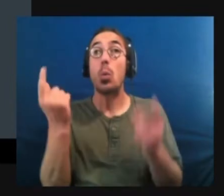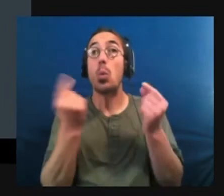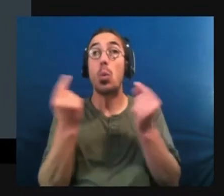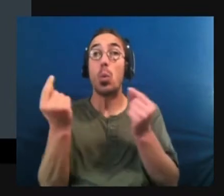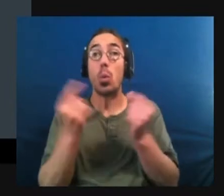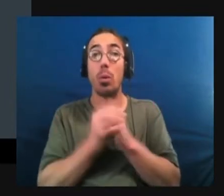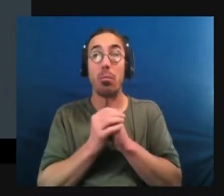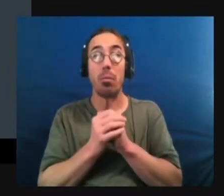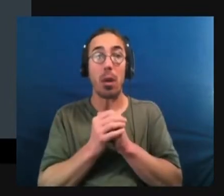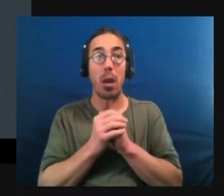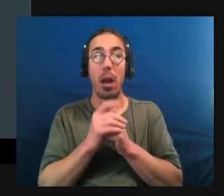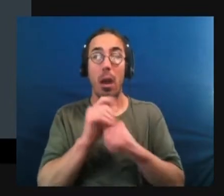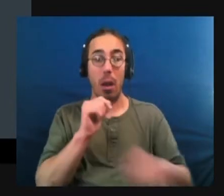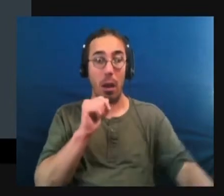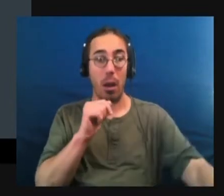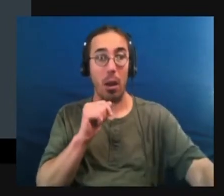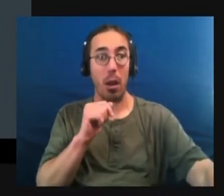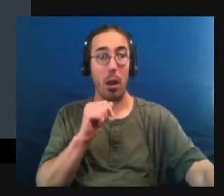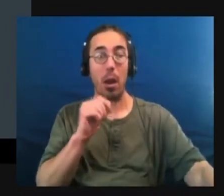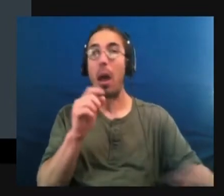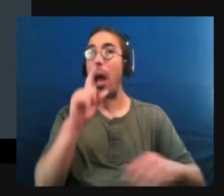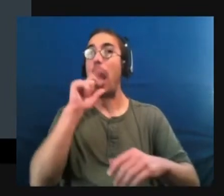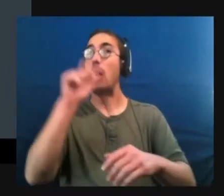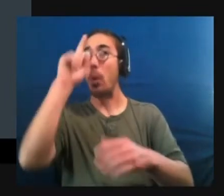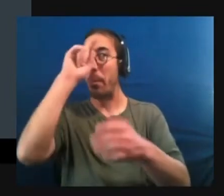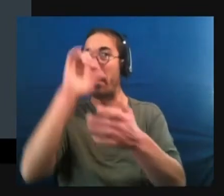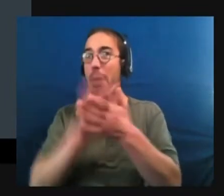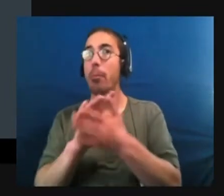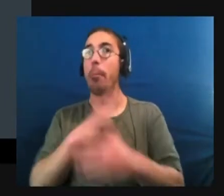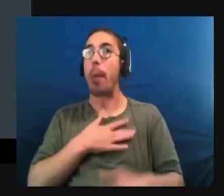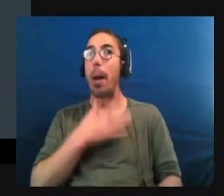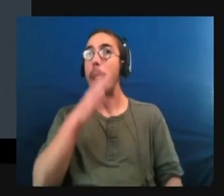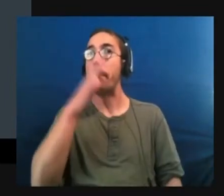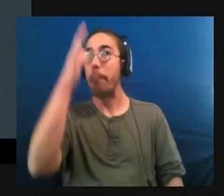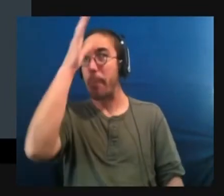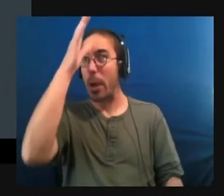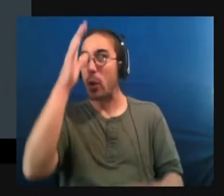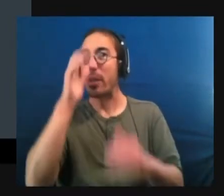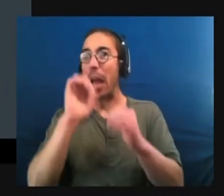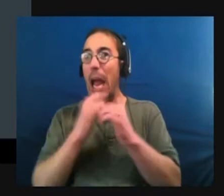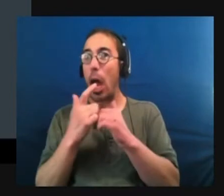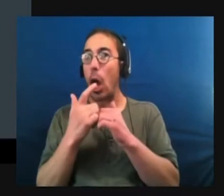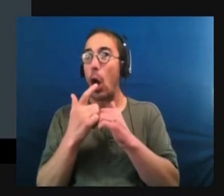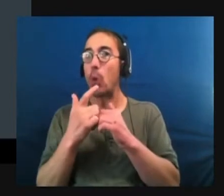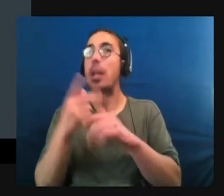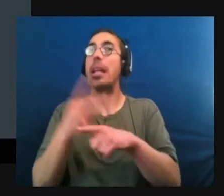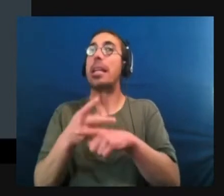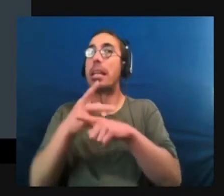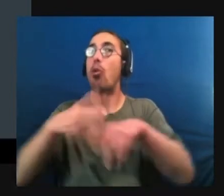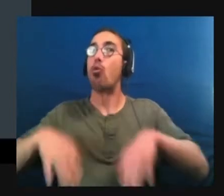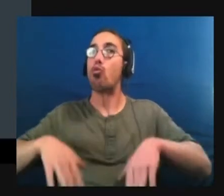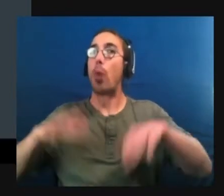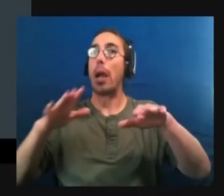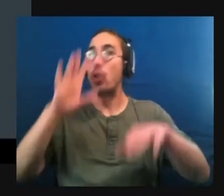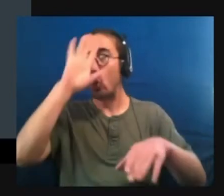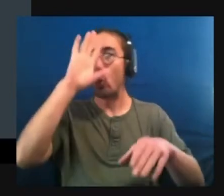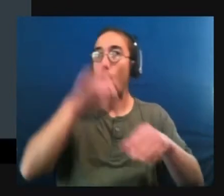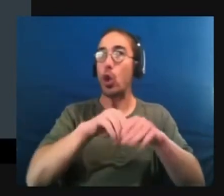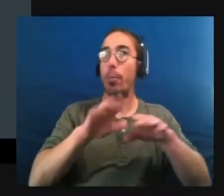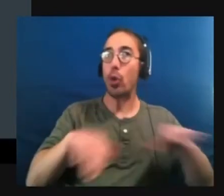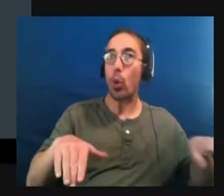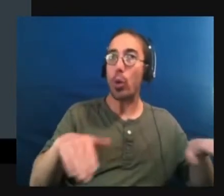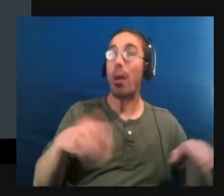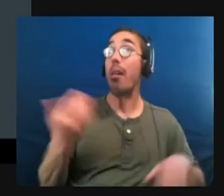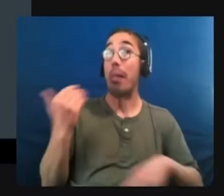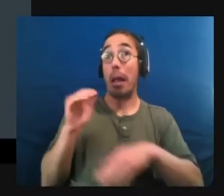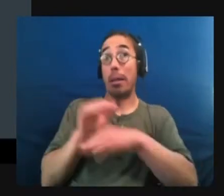think that they had too much clue of how to raise an autistic child. I asked my dad last night,